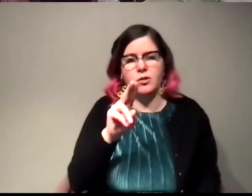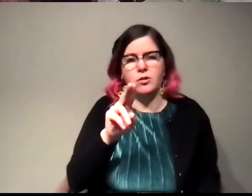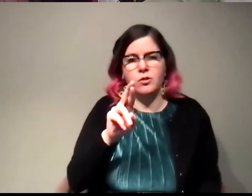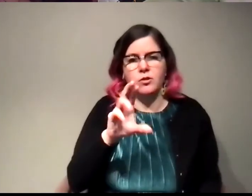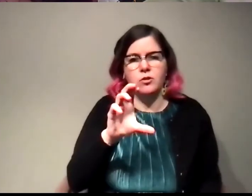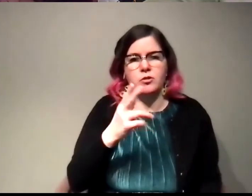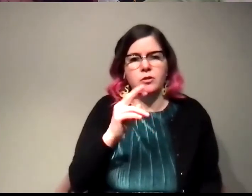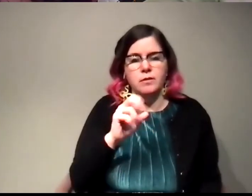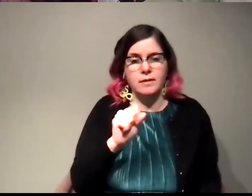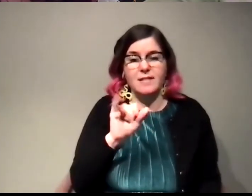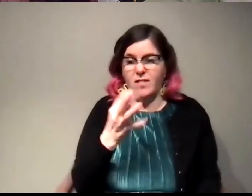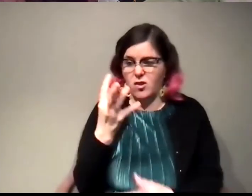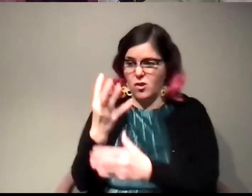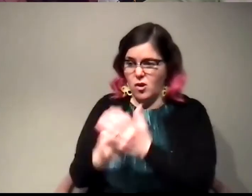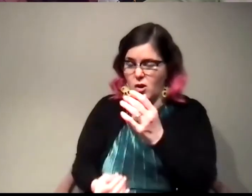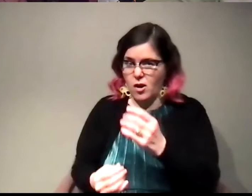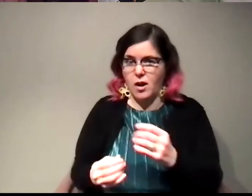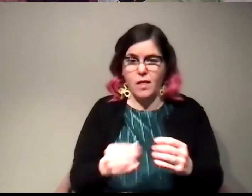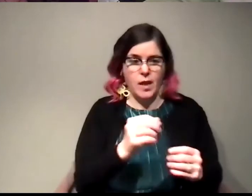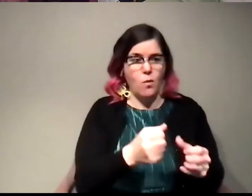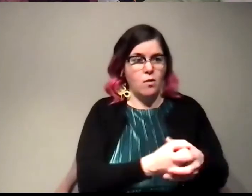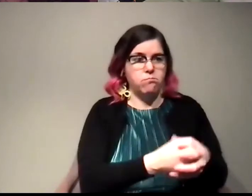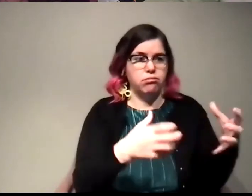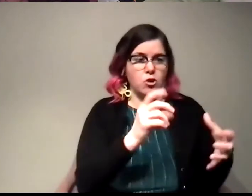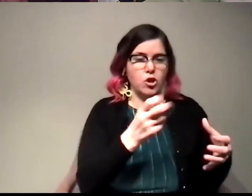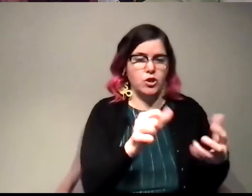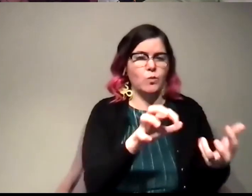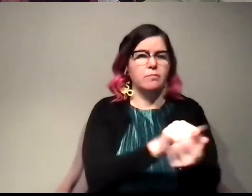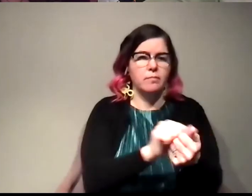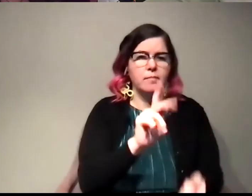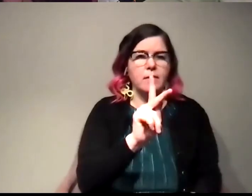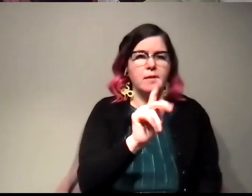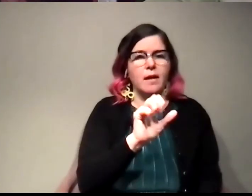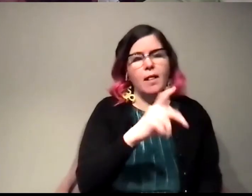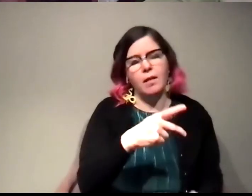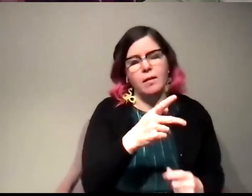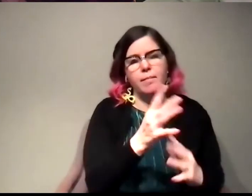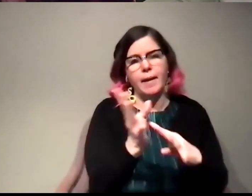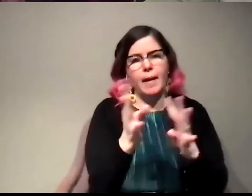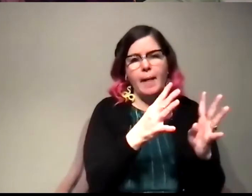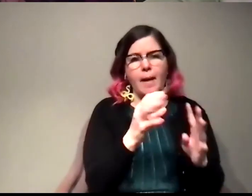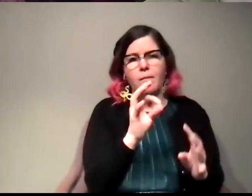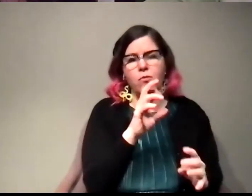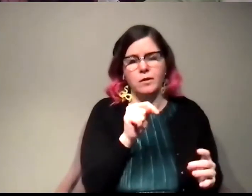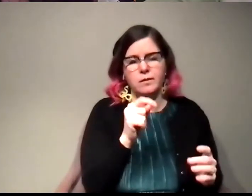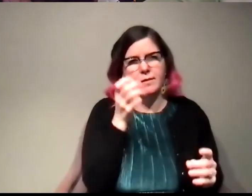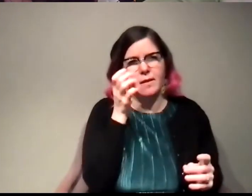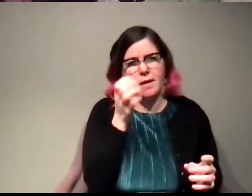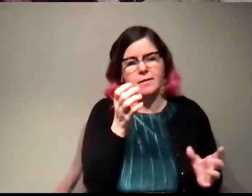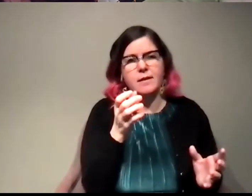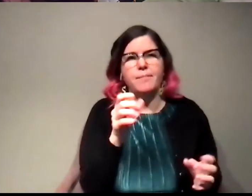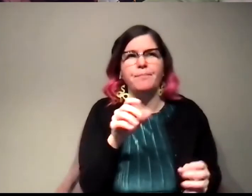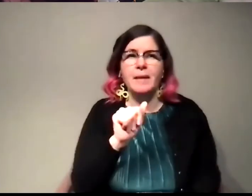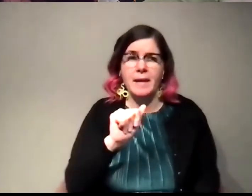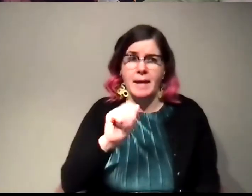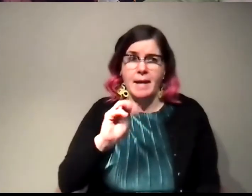the sea otters are gone, the sea urchins explode in population, destroy kelp forests. So that's sort of the general concept. I don't know of any amphibians